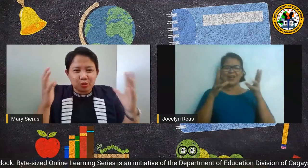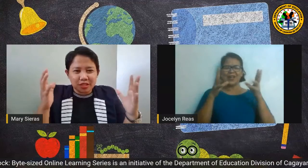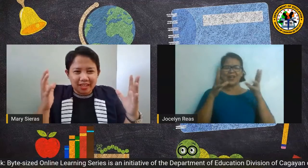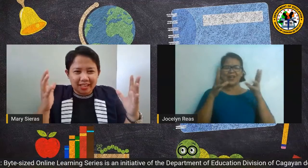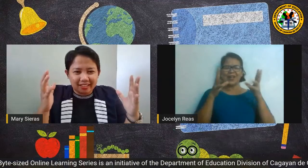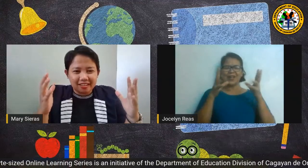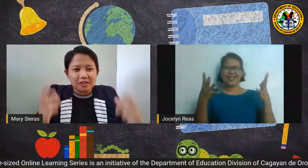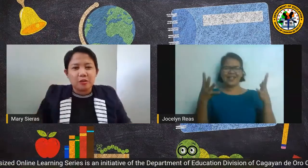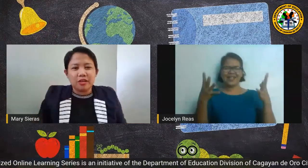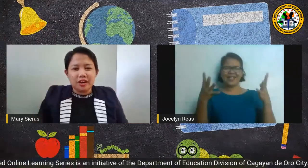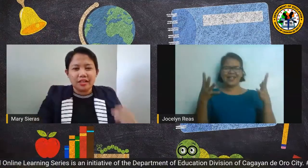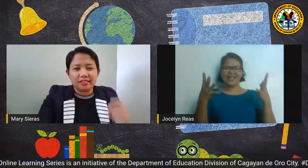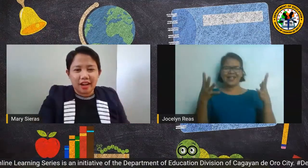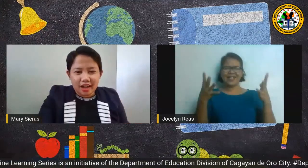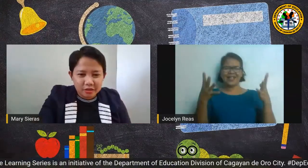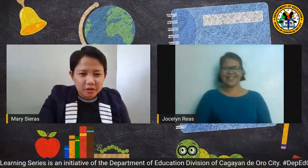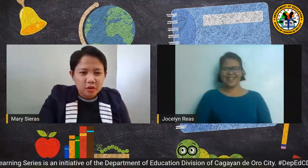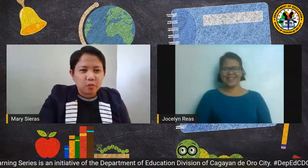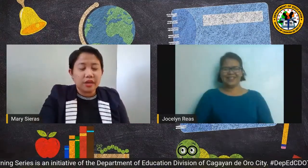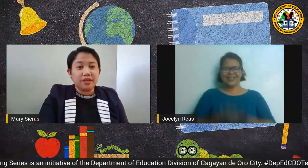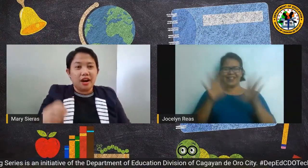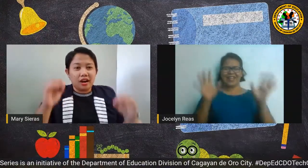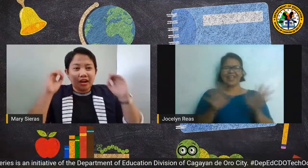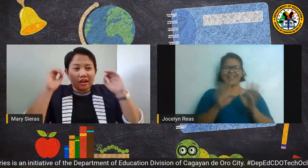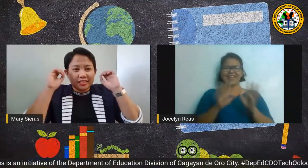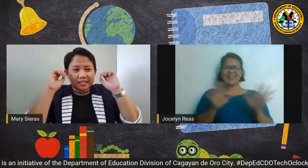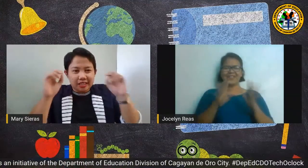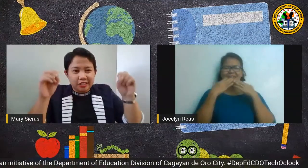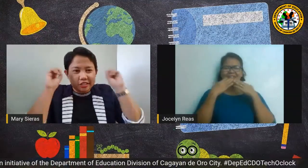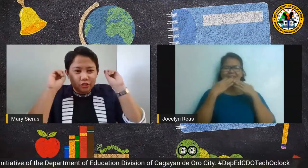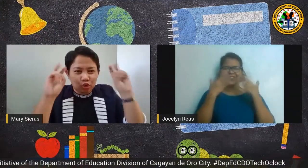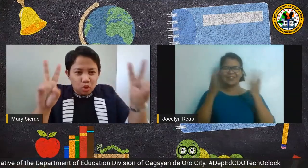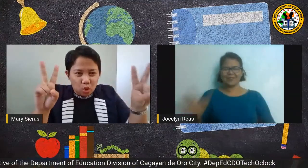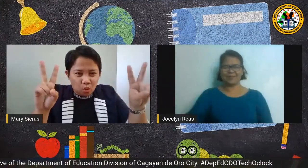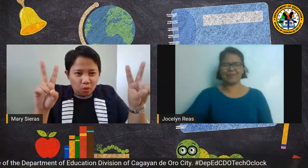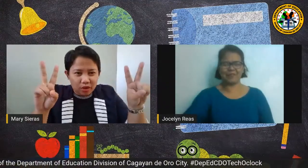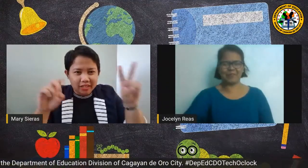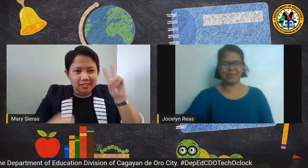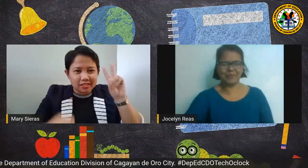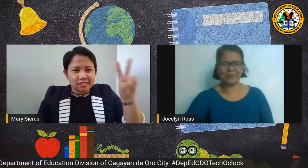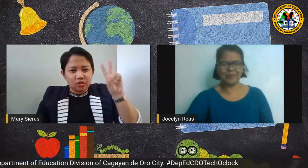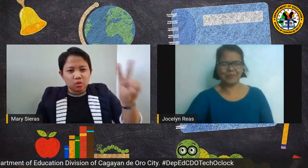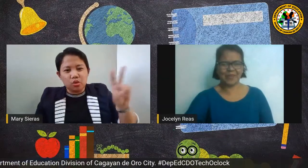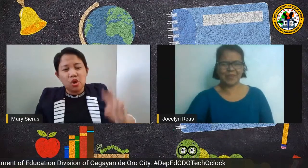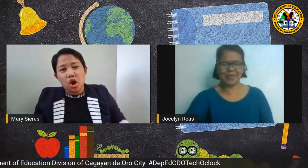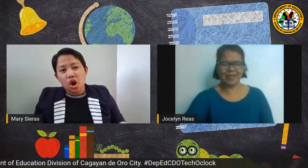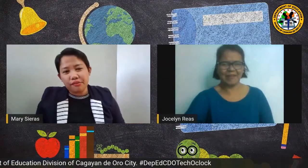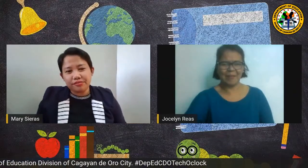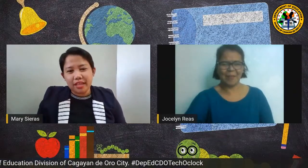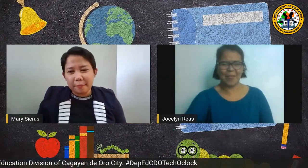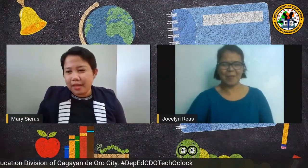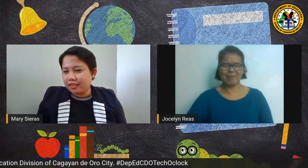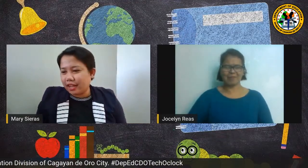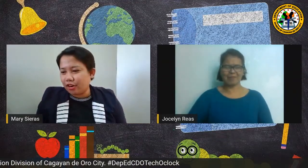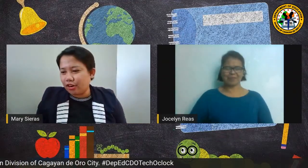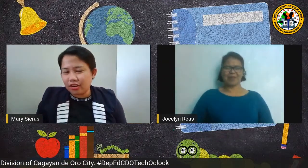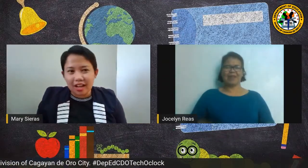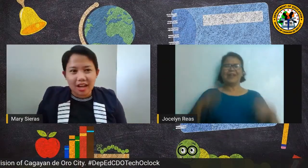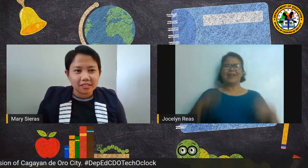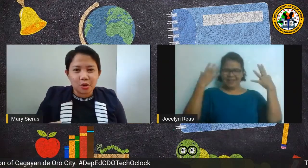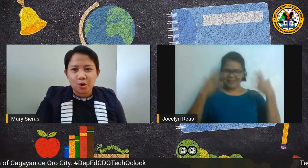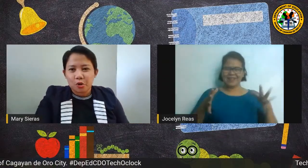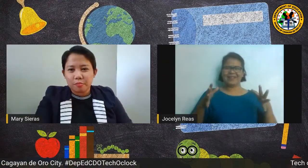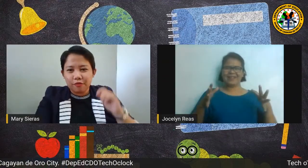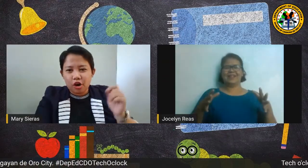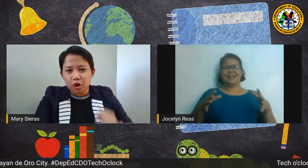Ma'am Jocelyn, we are done with our season 2. Okay? Season 2 of DepEd Tech